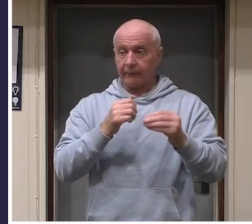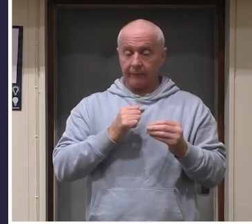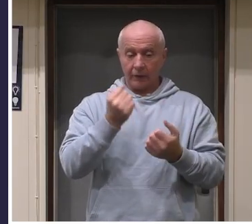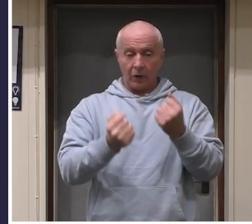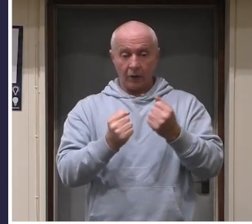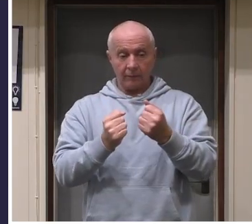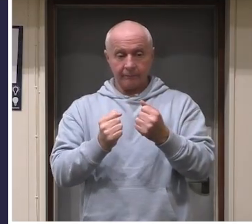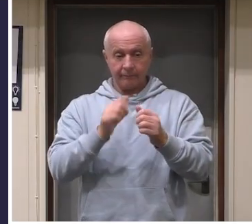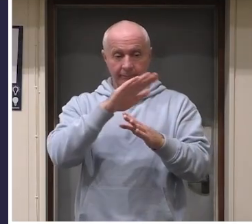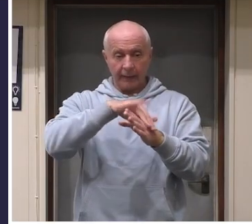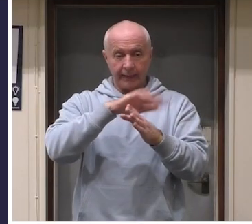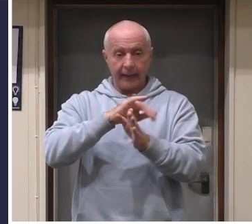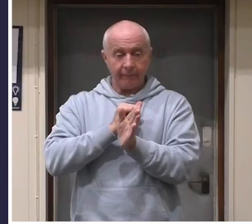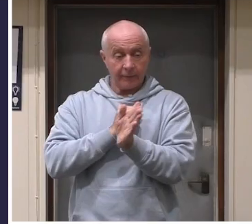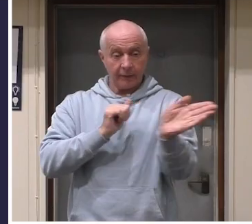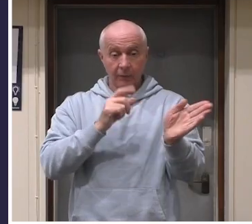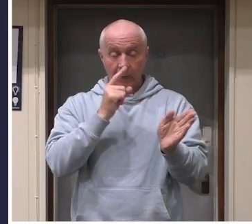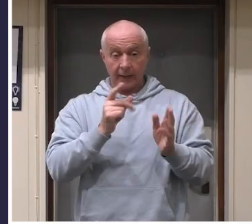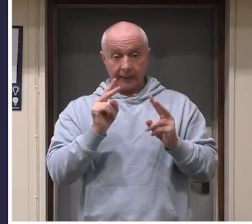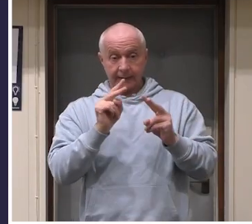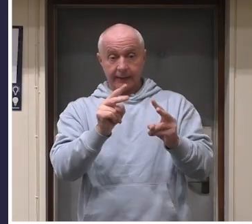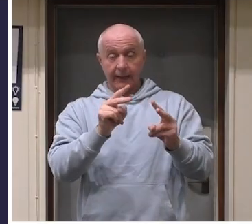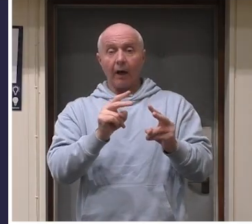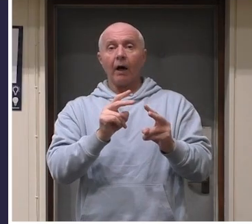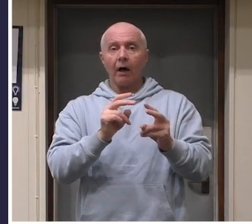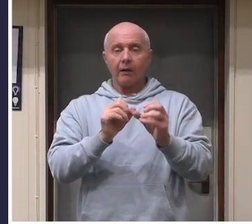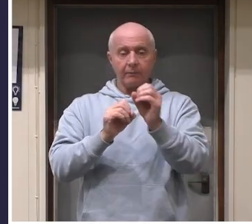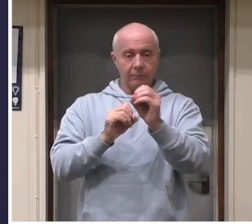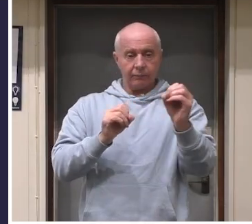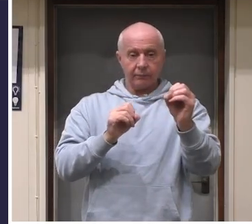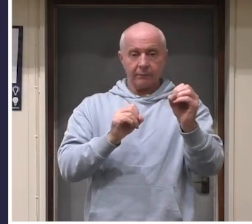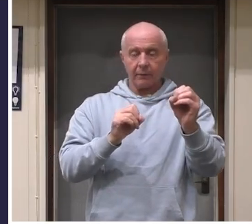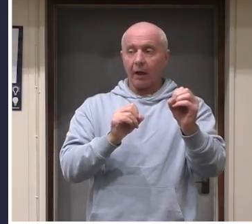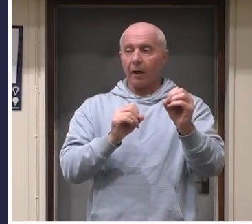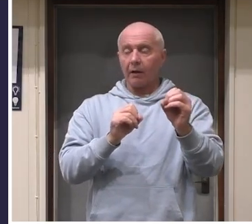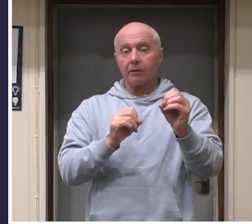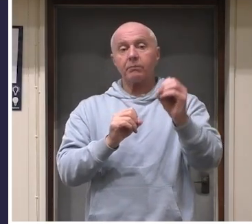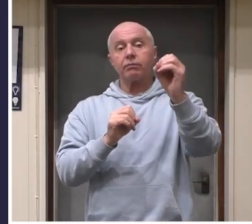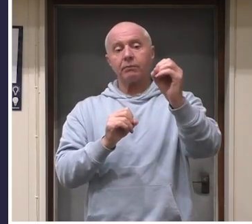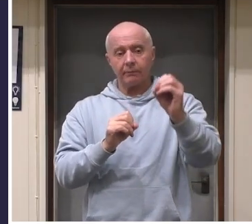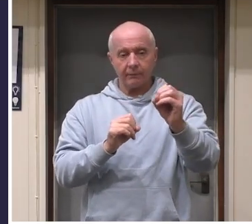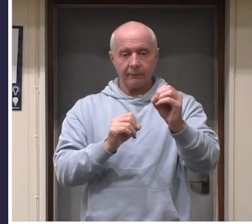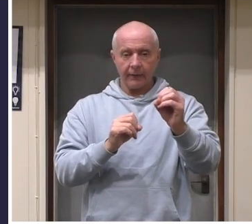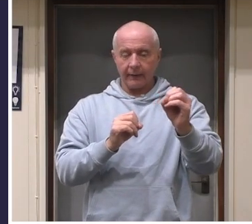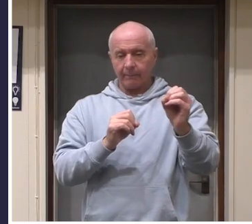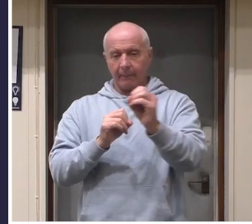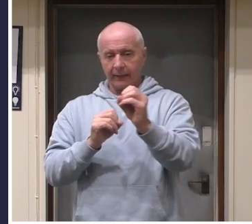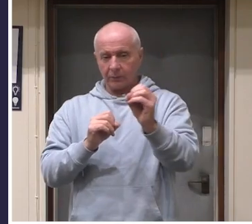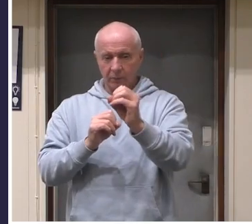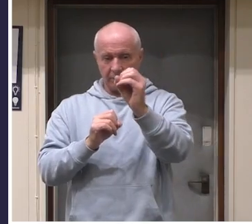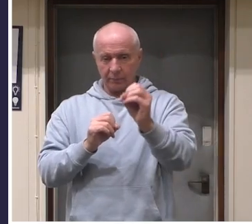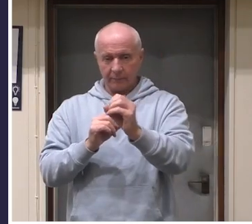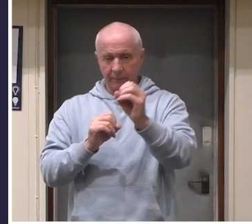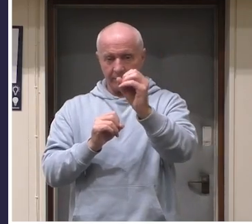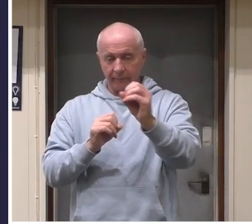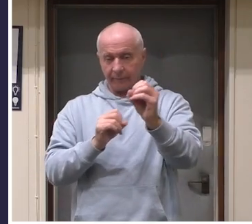left, then I'm going to see that as a signature in the motion of the particle. I'll suddenly see a spike, and then it goes back to its normal oscillation.